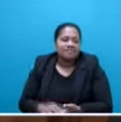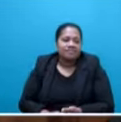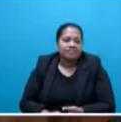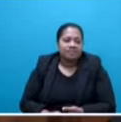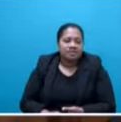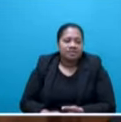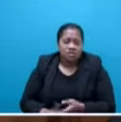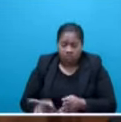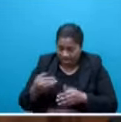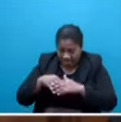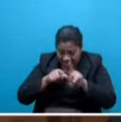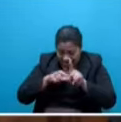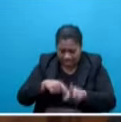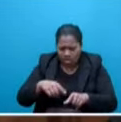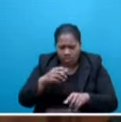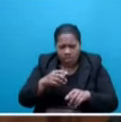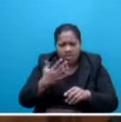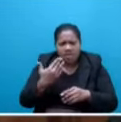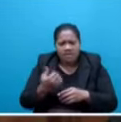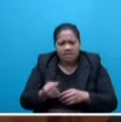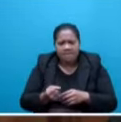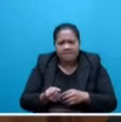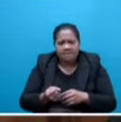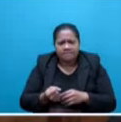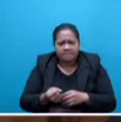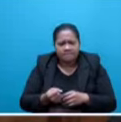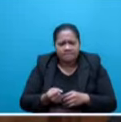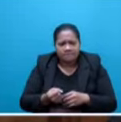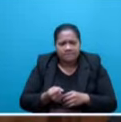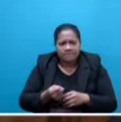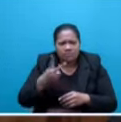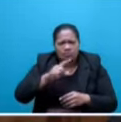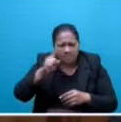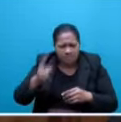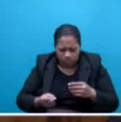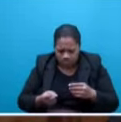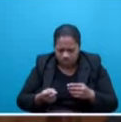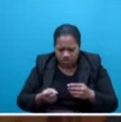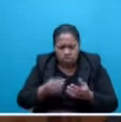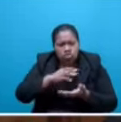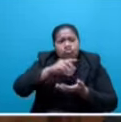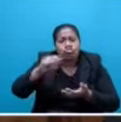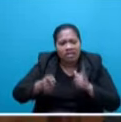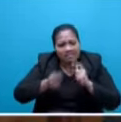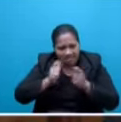of 2,500 soil tests to determine the nutrient status of soil composition and structure.